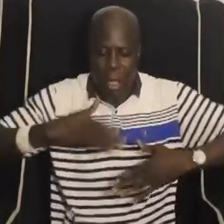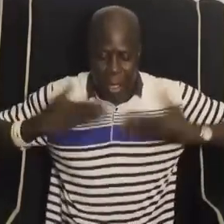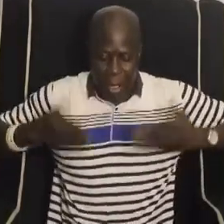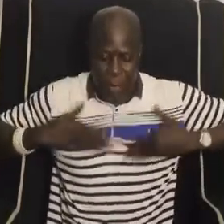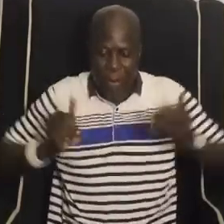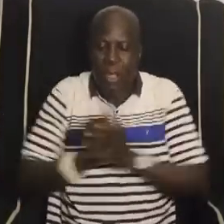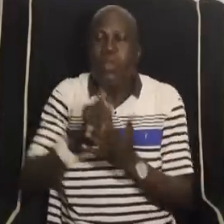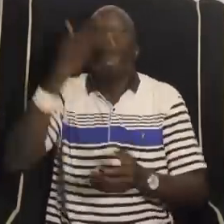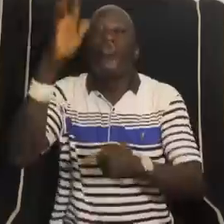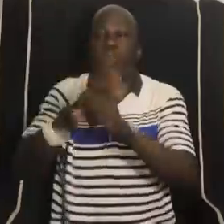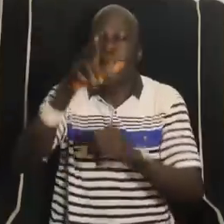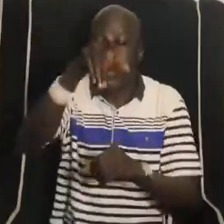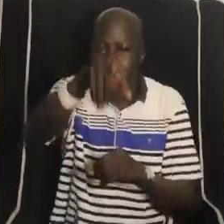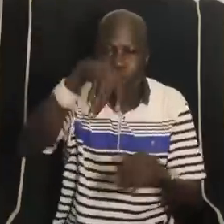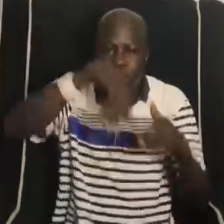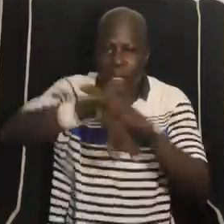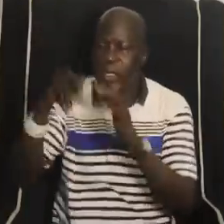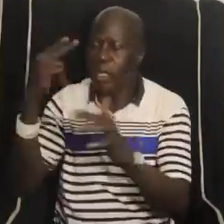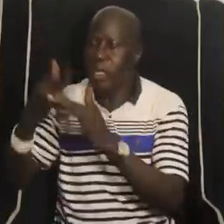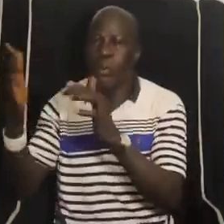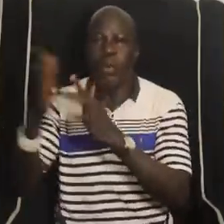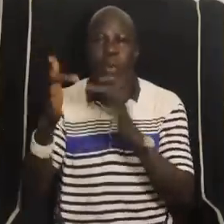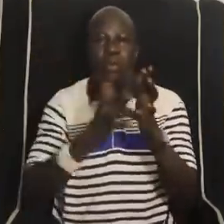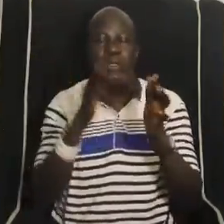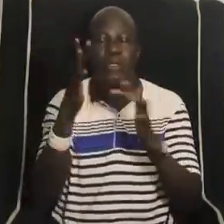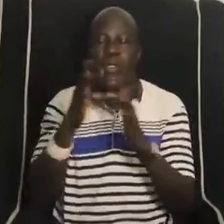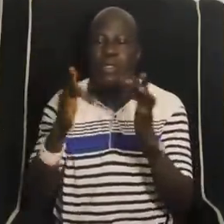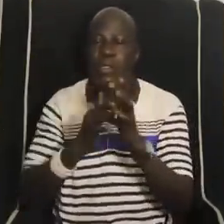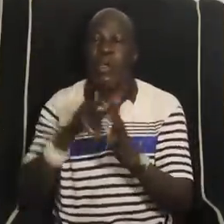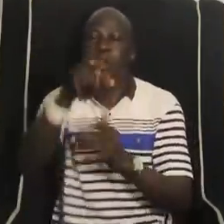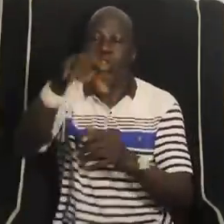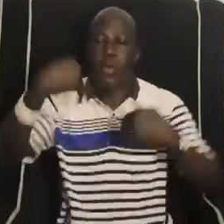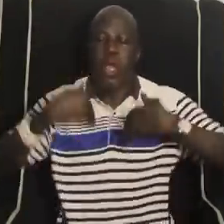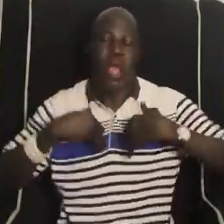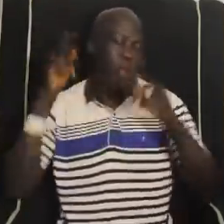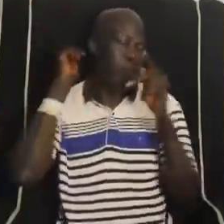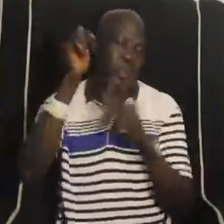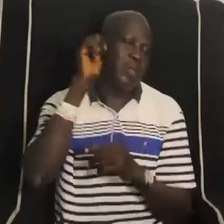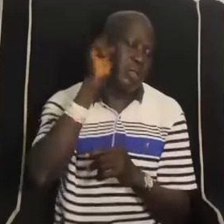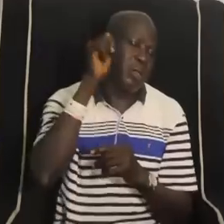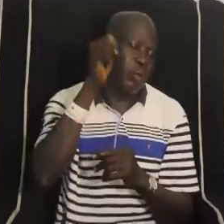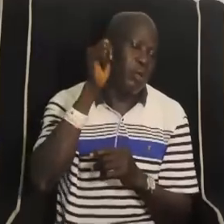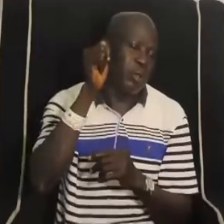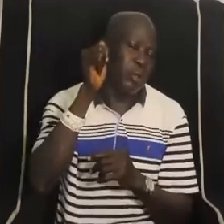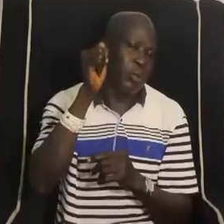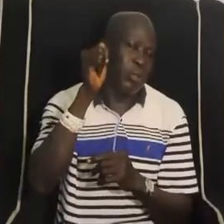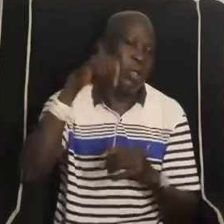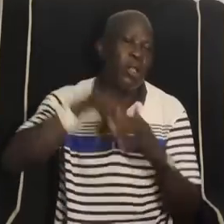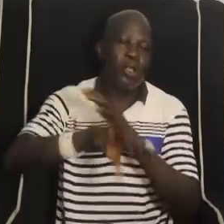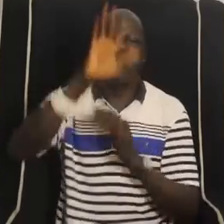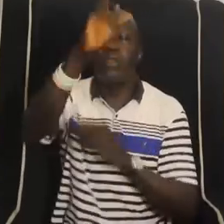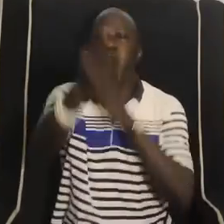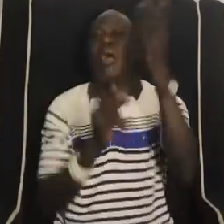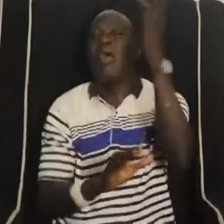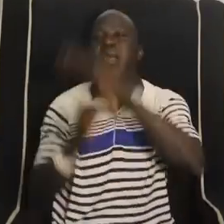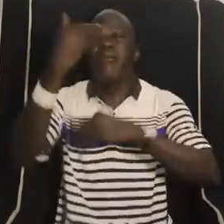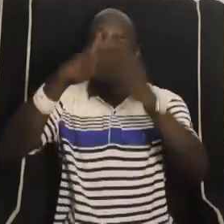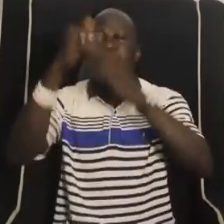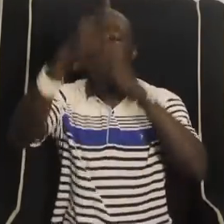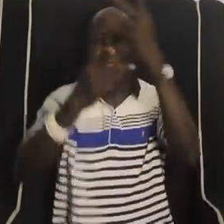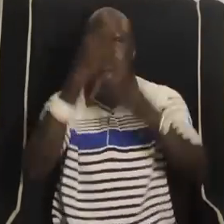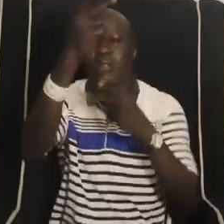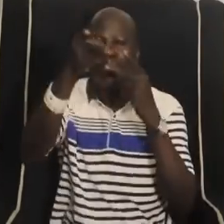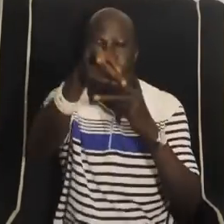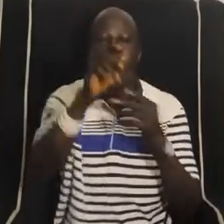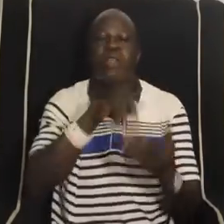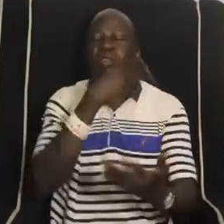ya o lenu he must surprise you ni oruko Jesus o ma ni testimony oh we have testimony oro abe owo